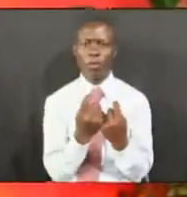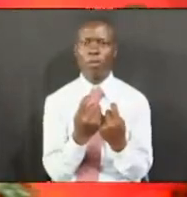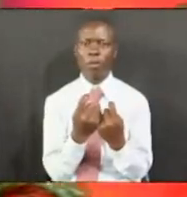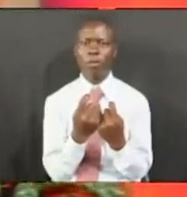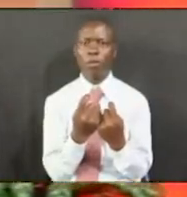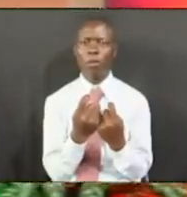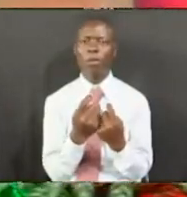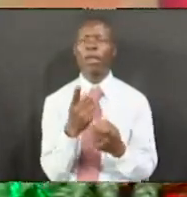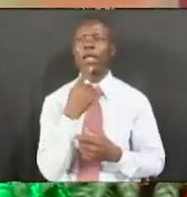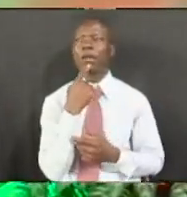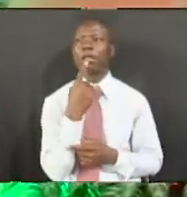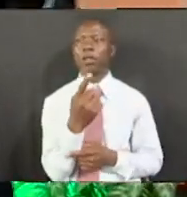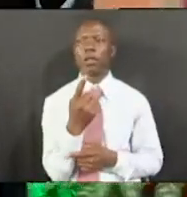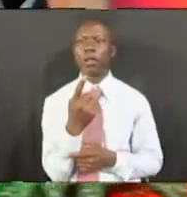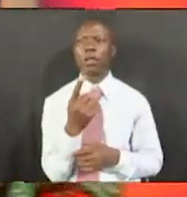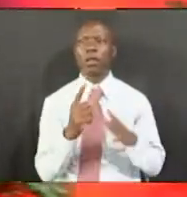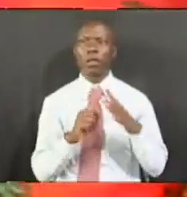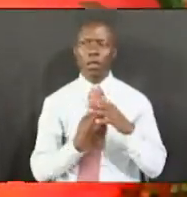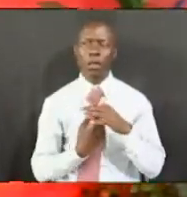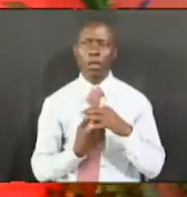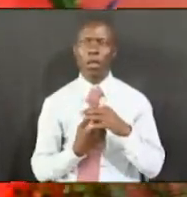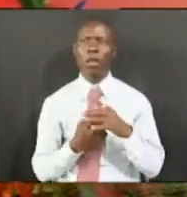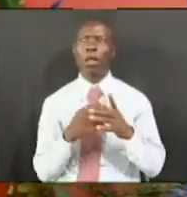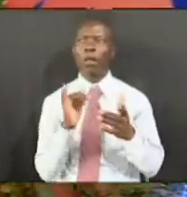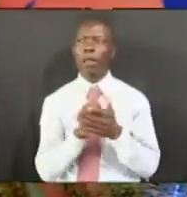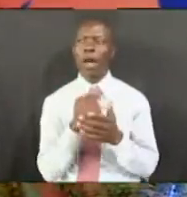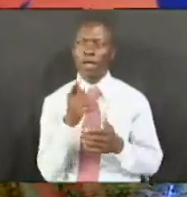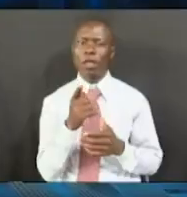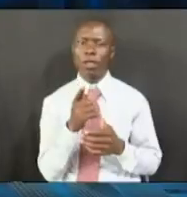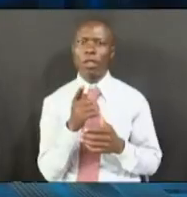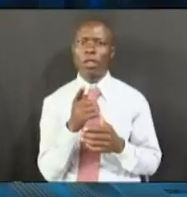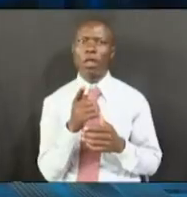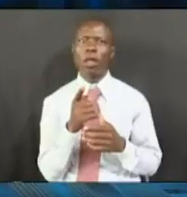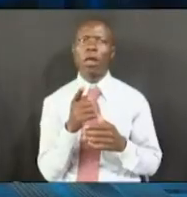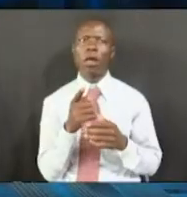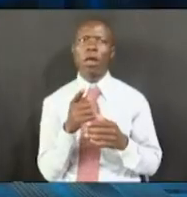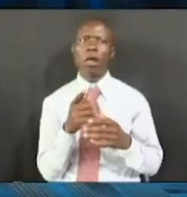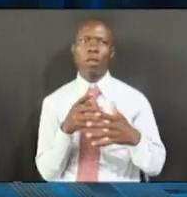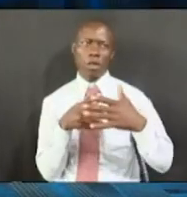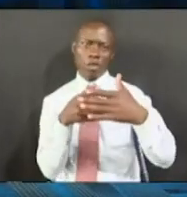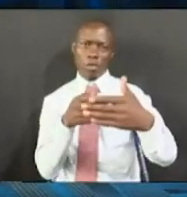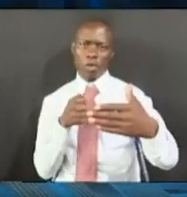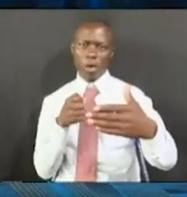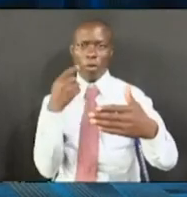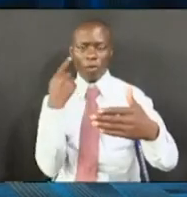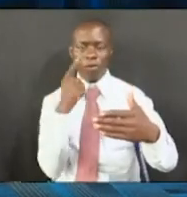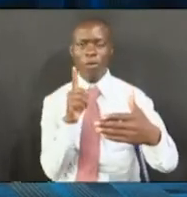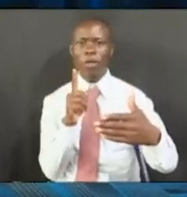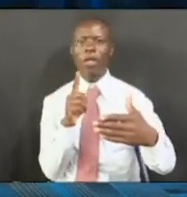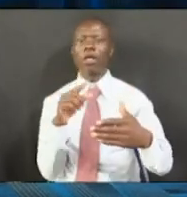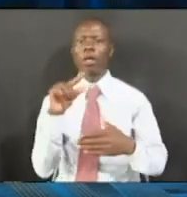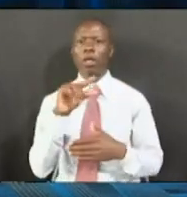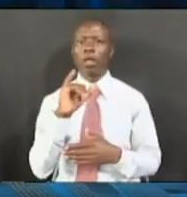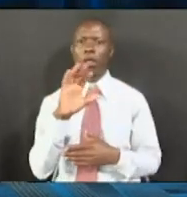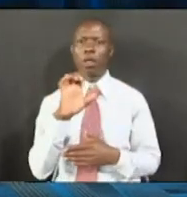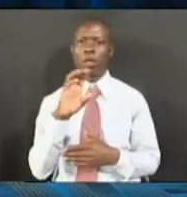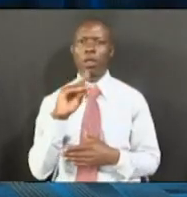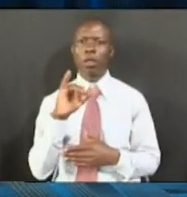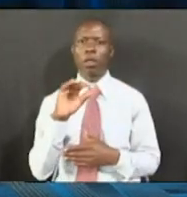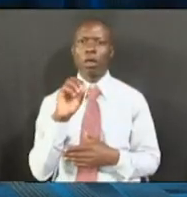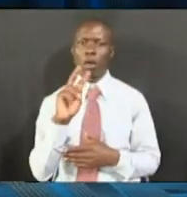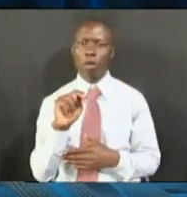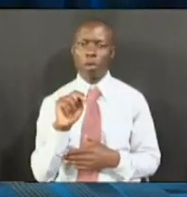And he says that that is the sword of Gideon. But then Gideon, when he's going to the war, he says